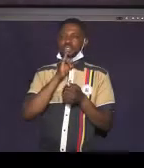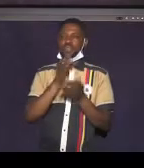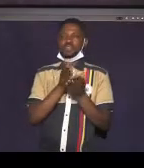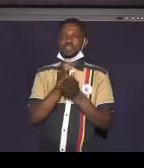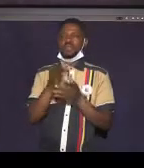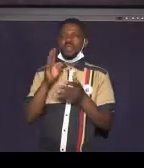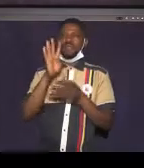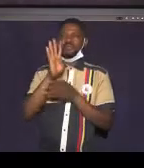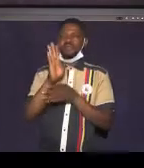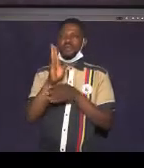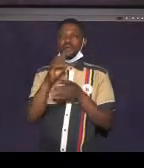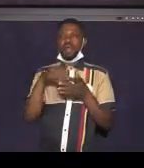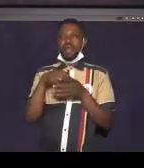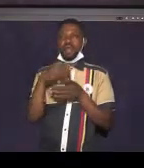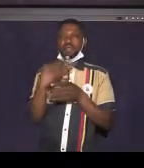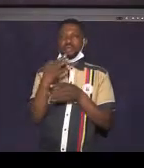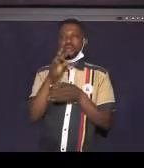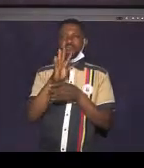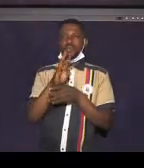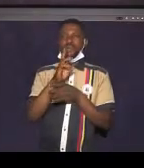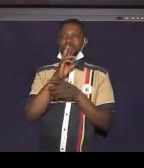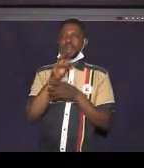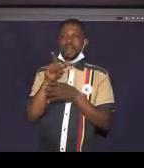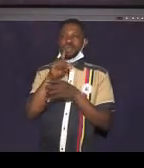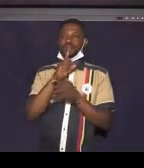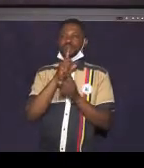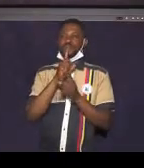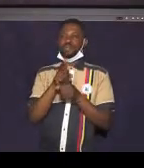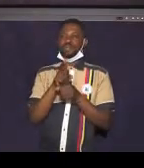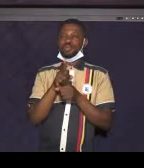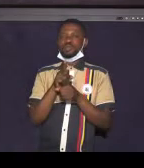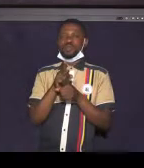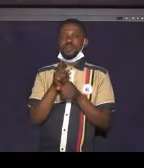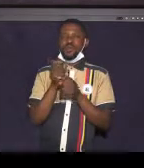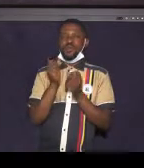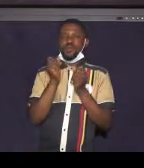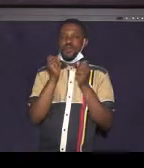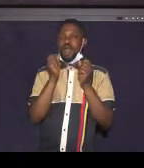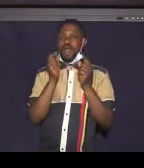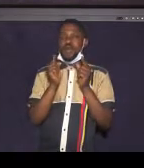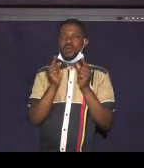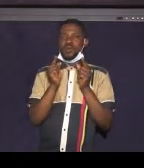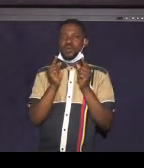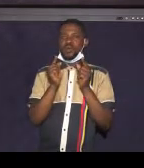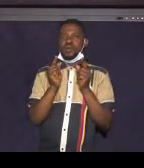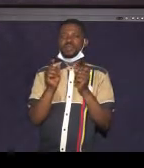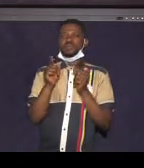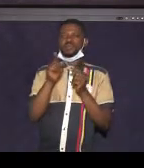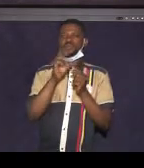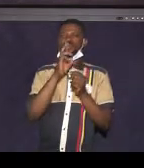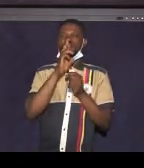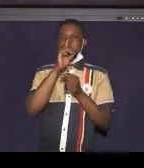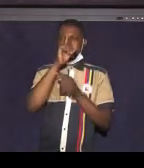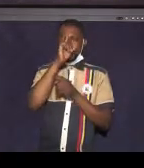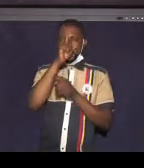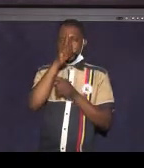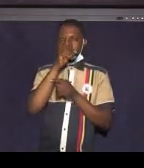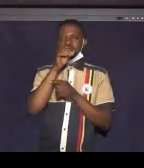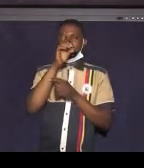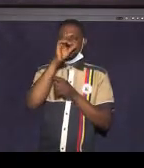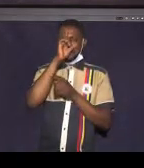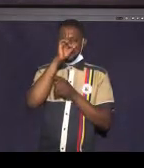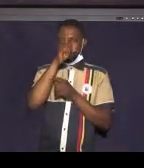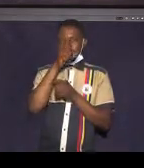4 out of 4. Are you sure? Wow. You're brilliant, you're